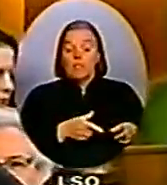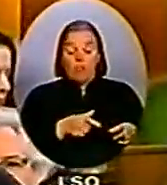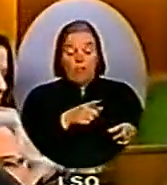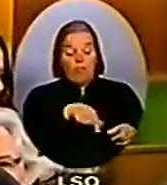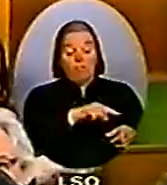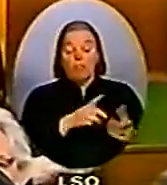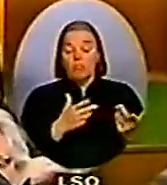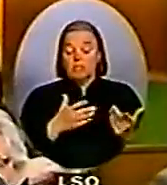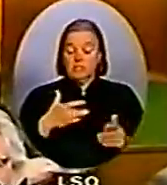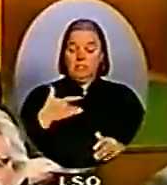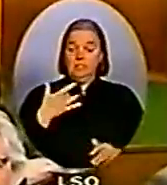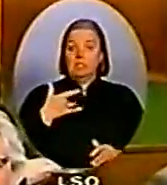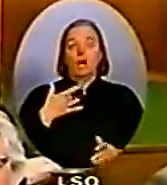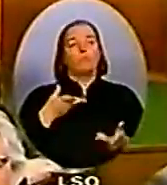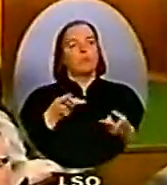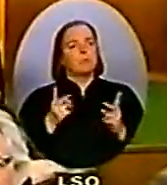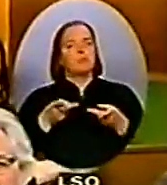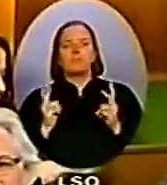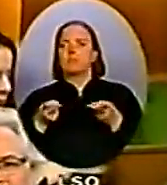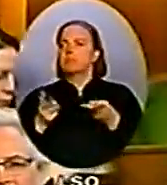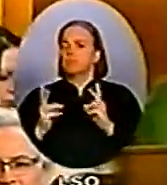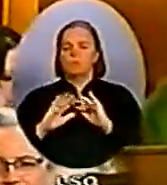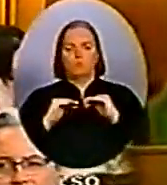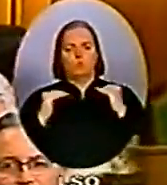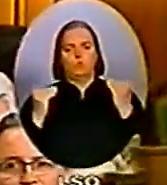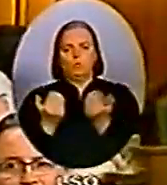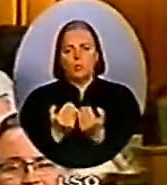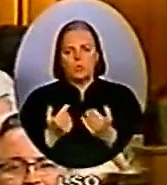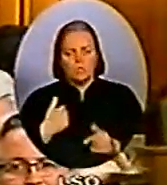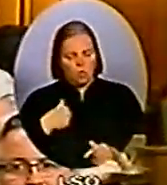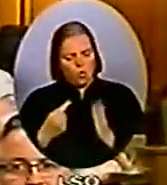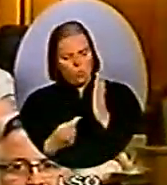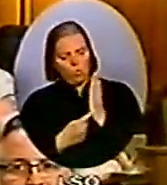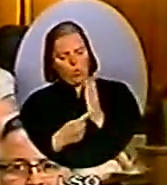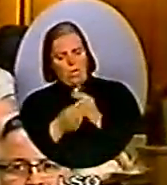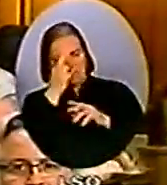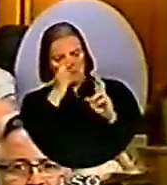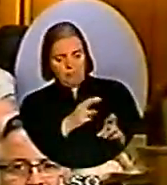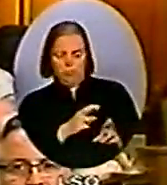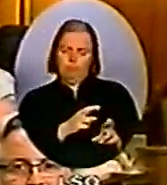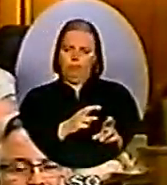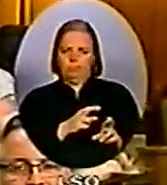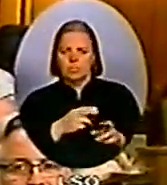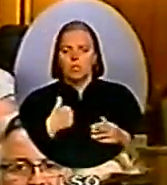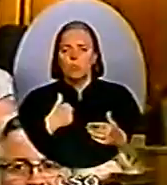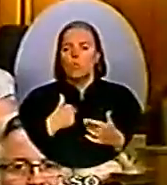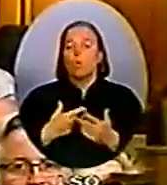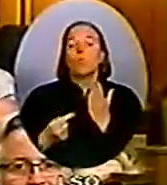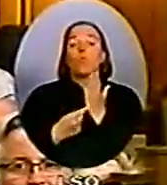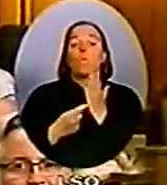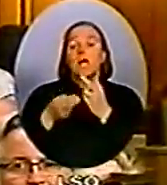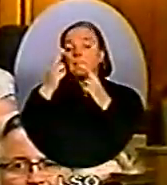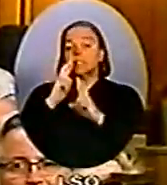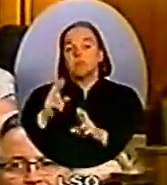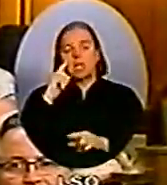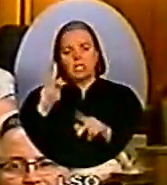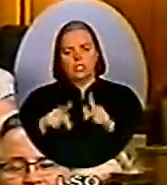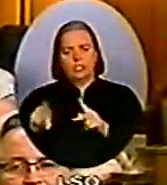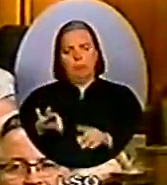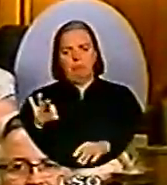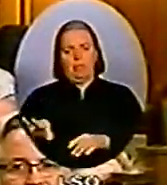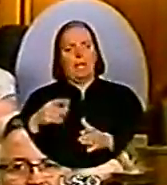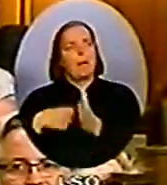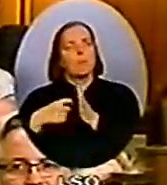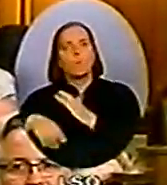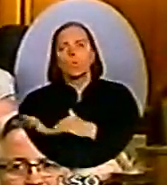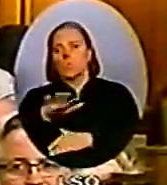is to be respectful of the taxpayer, which we return to the question of their fact that they made promises to the Canadian taxpayer and they have